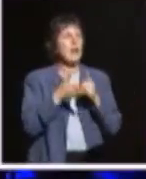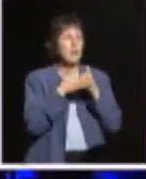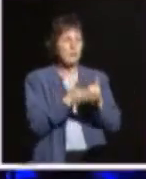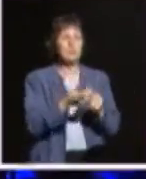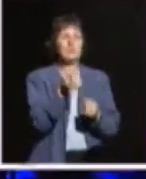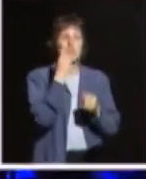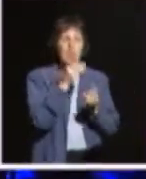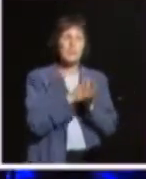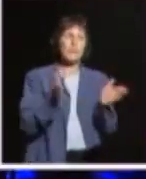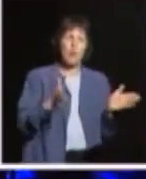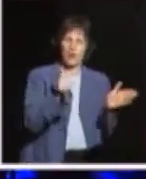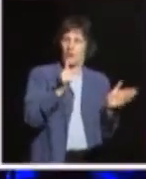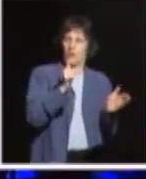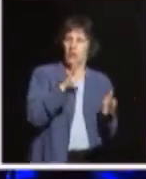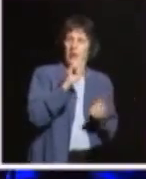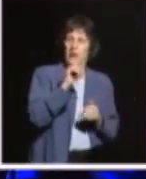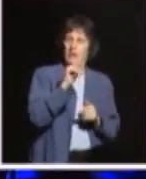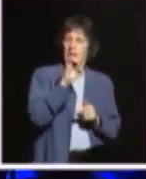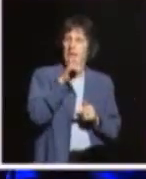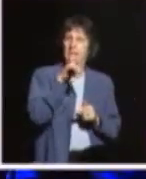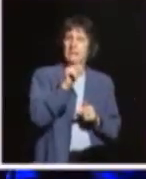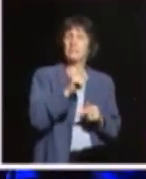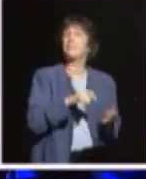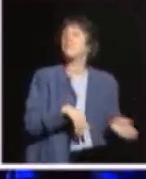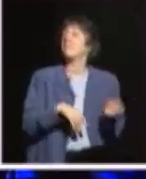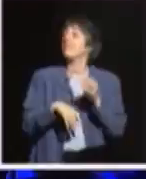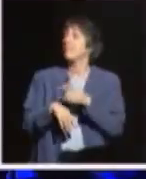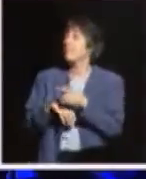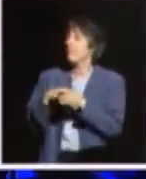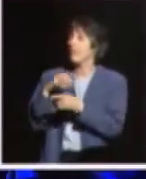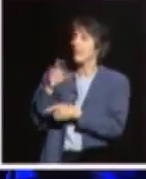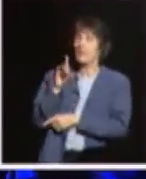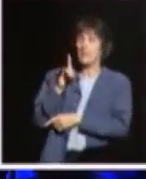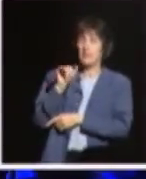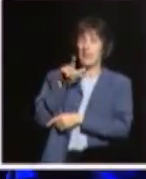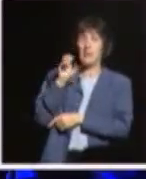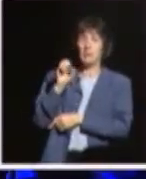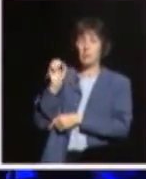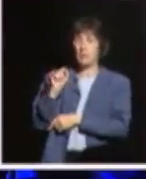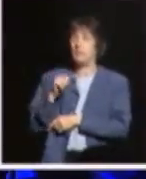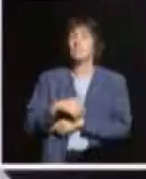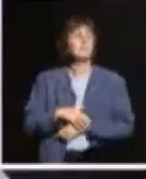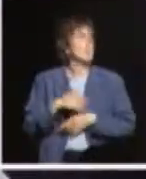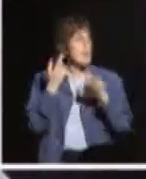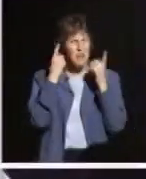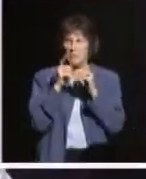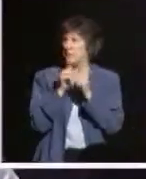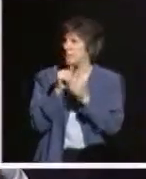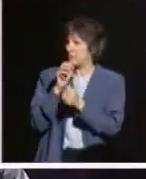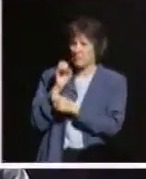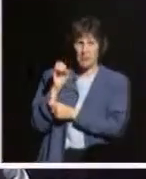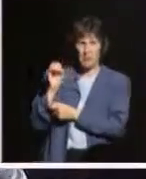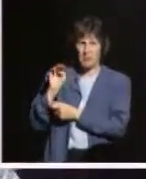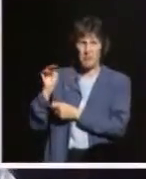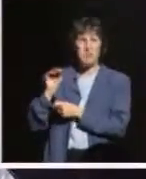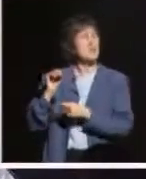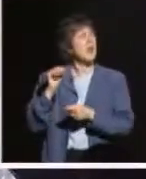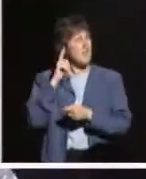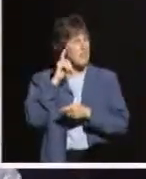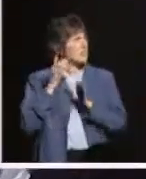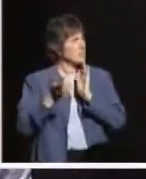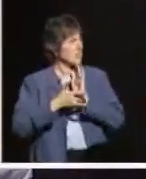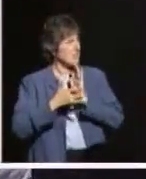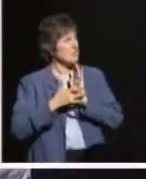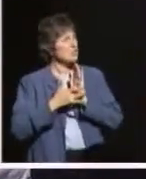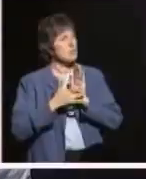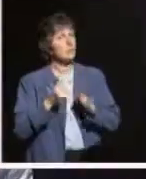Mr. Sweetland. I think that you're absolutely right, and I agree with Mr. Massa that technology